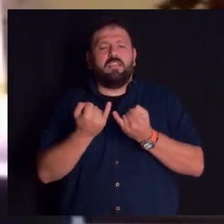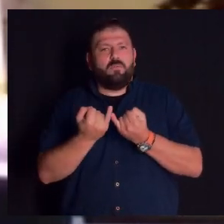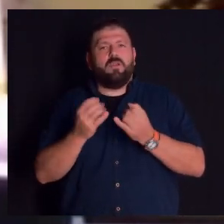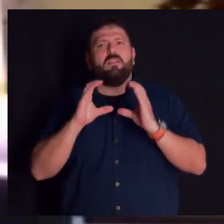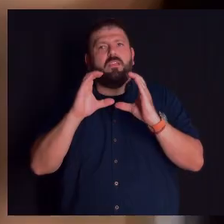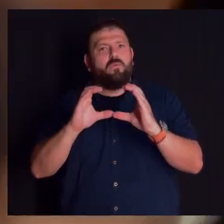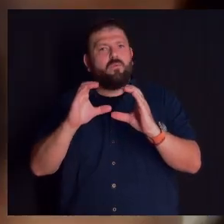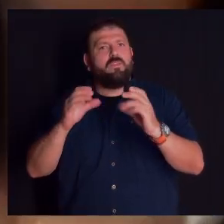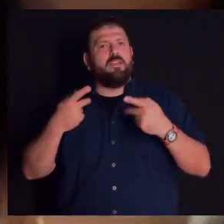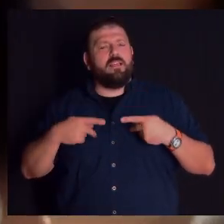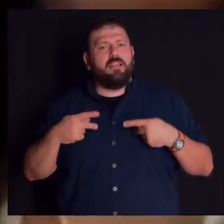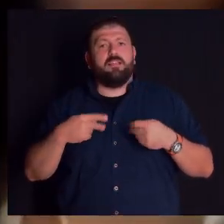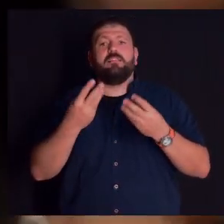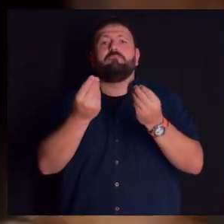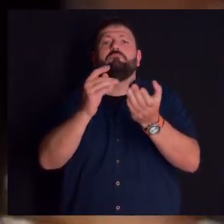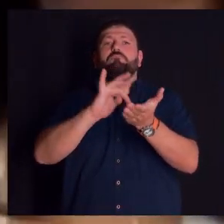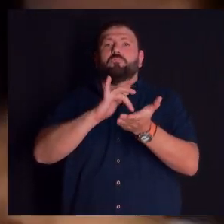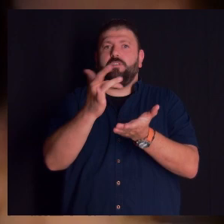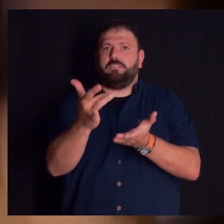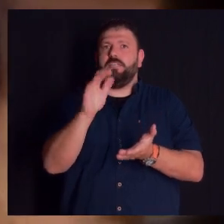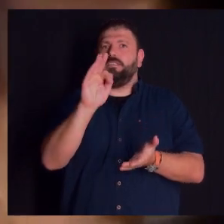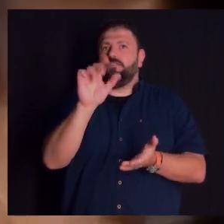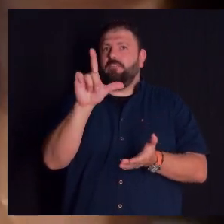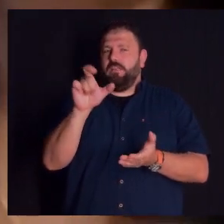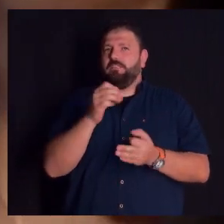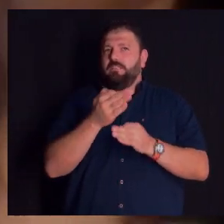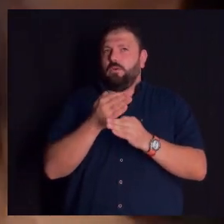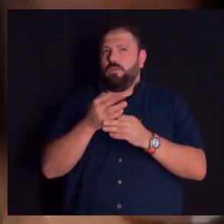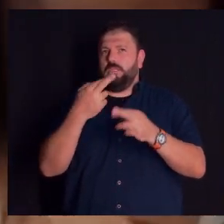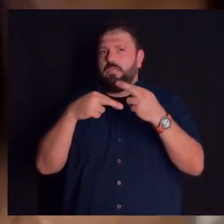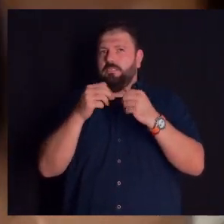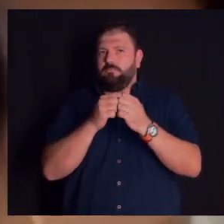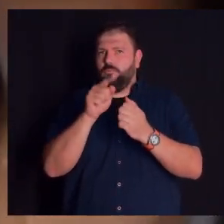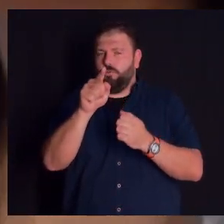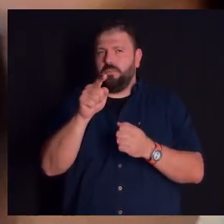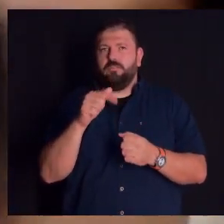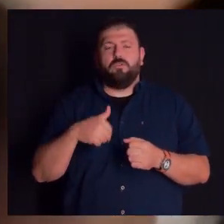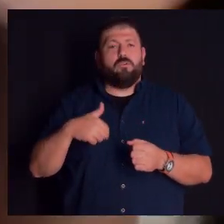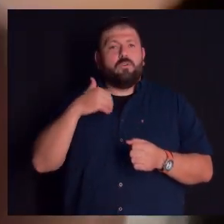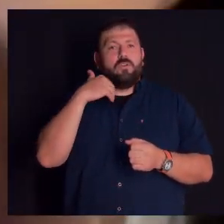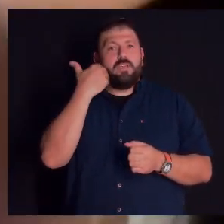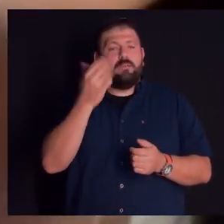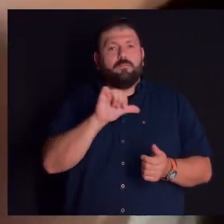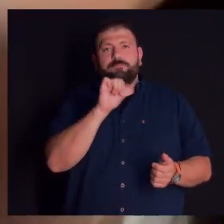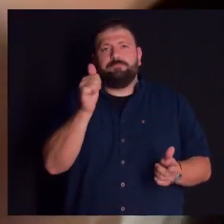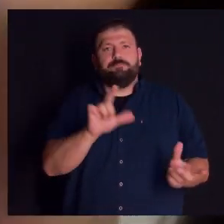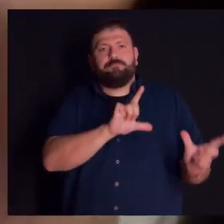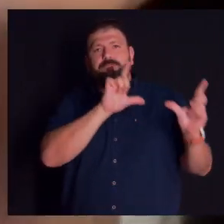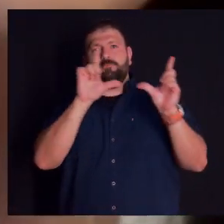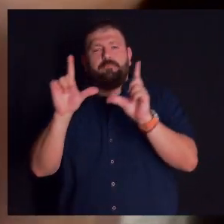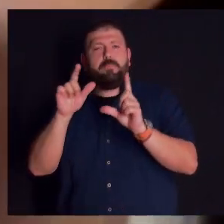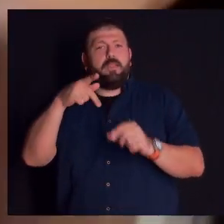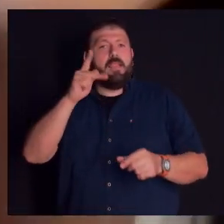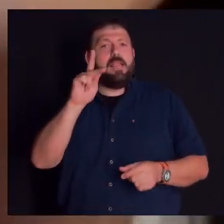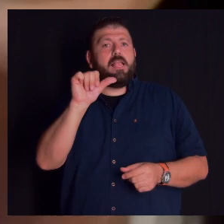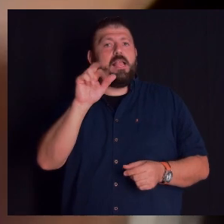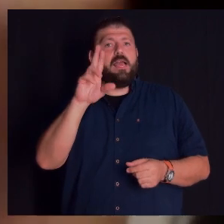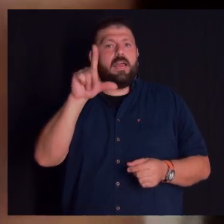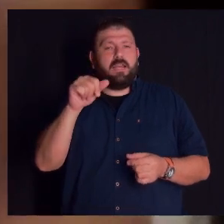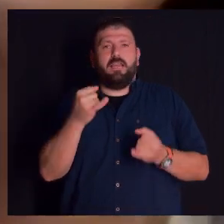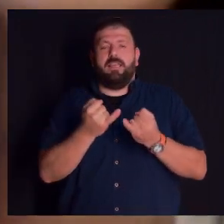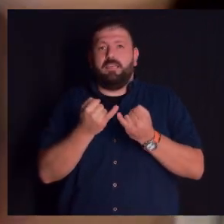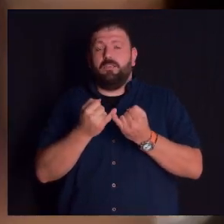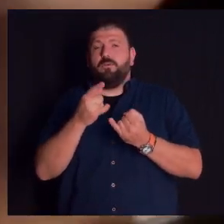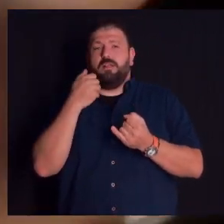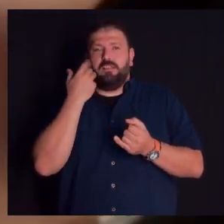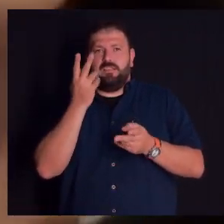caring for people. Muchas gracias, Thank Félix. you, Ahorita Felix. volvemos We contigo will y be right ahora back with queremos, you, but because right a now ver, Carla and Richard they